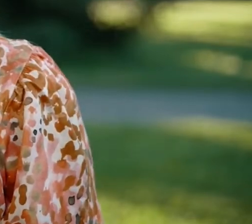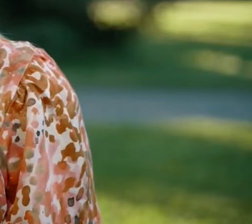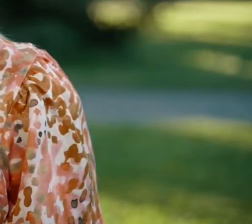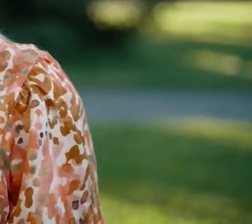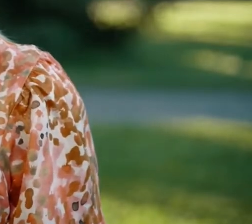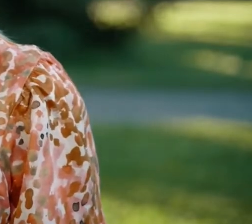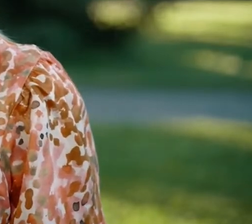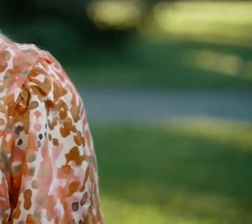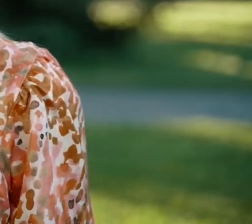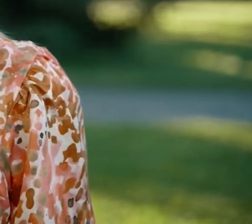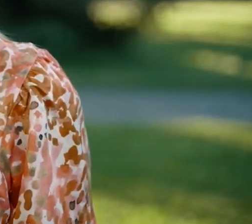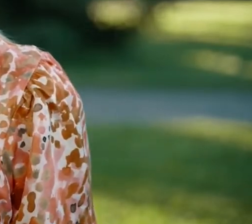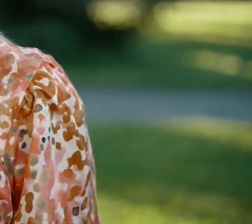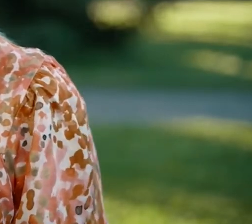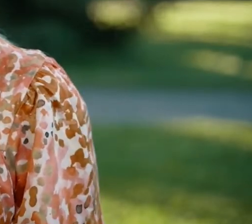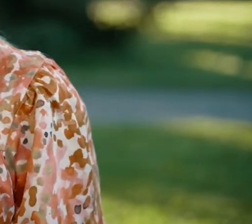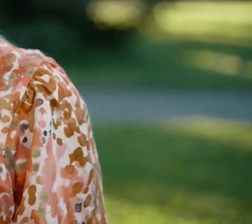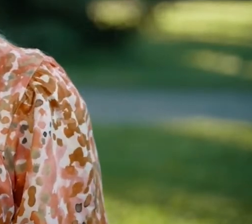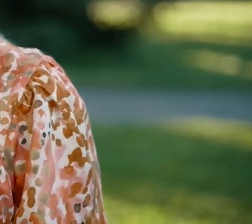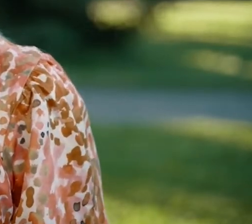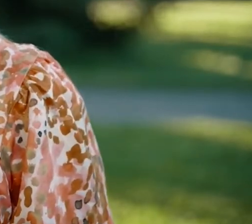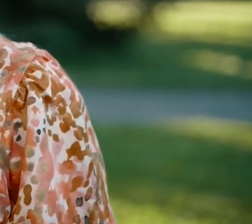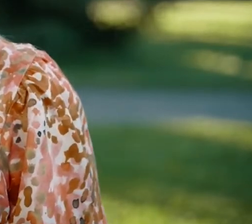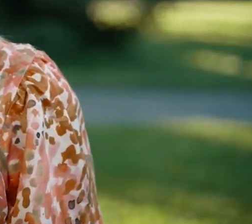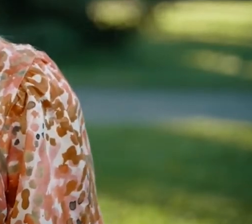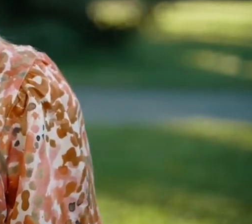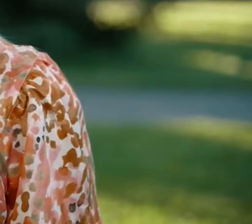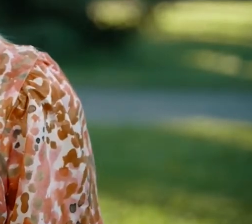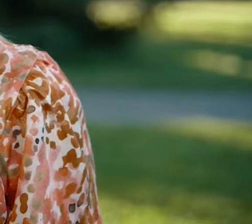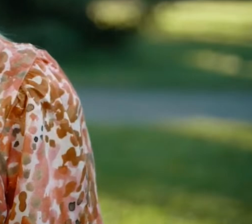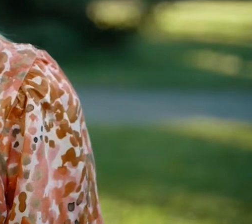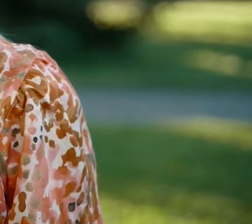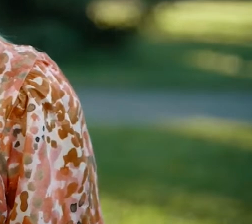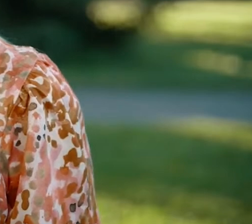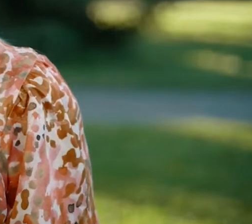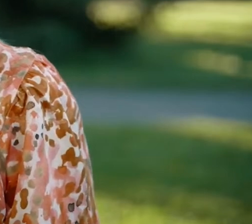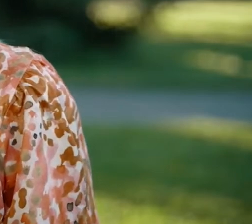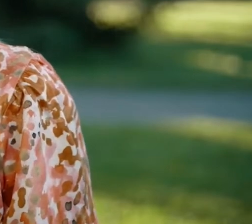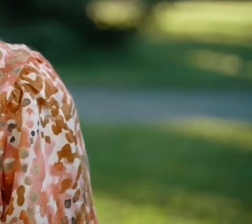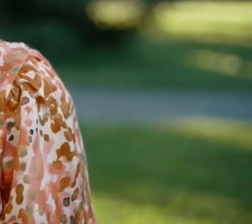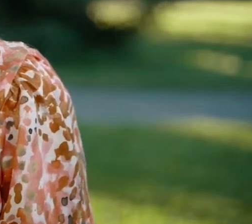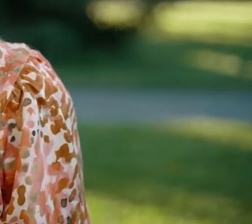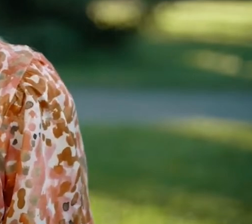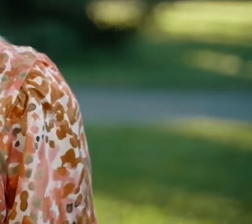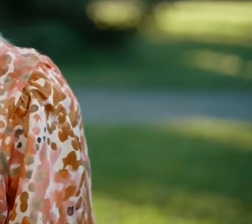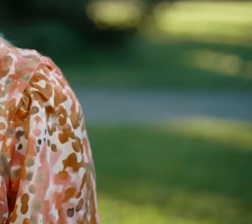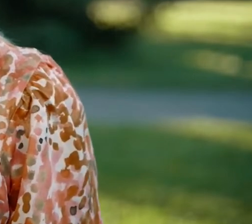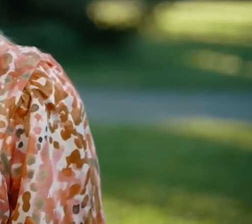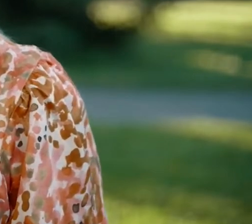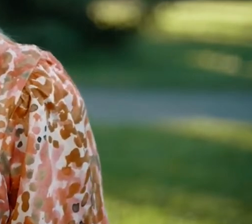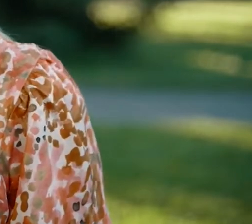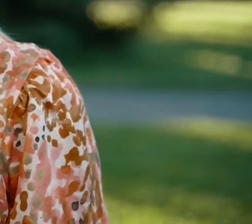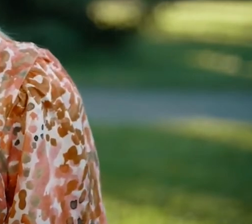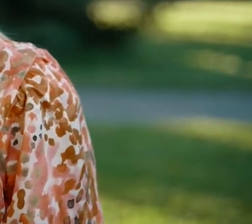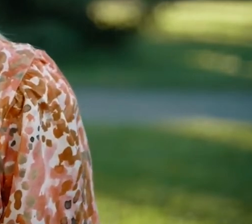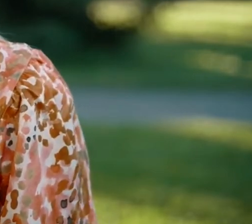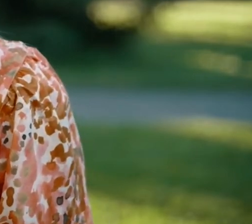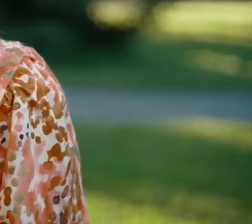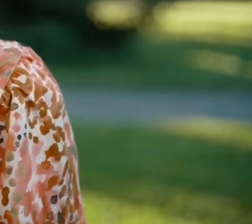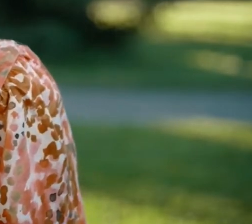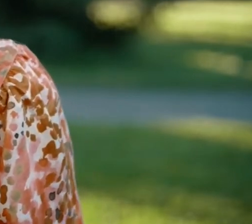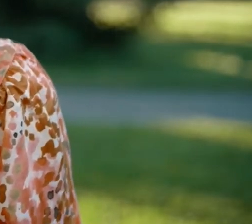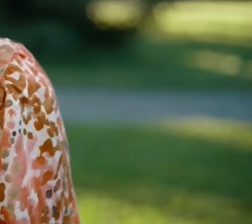Panel's assessment of what is consistent with our commitment under the Paris Agreement to limit global warming